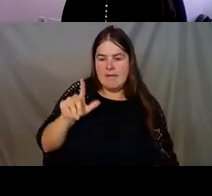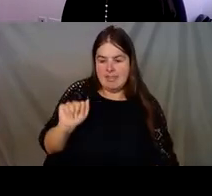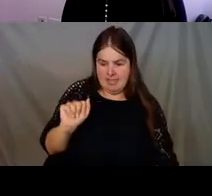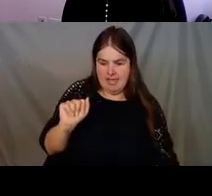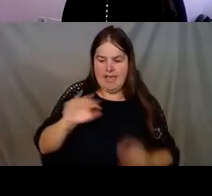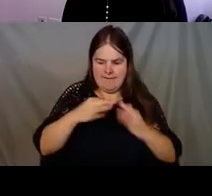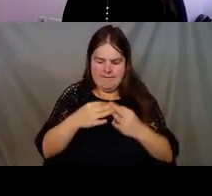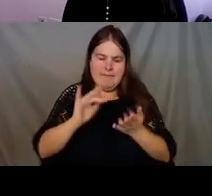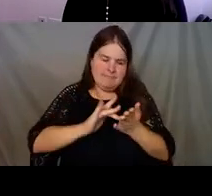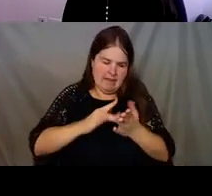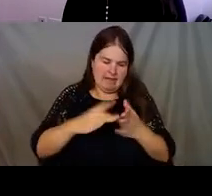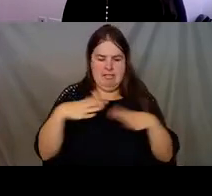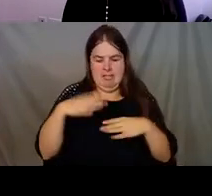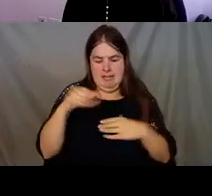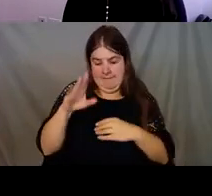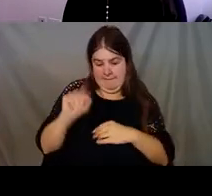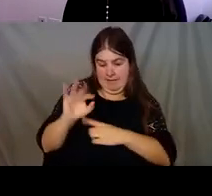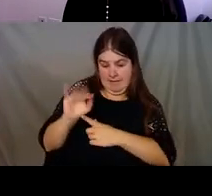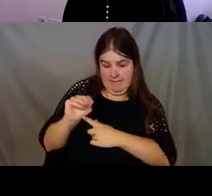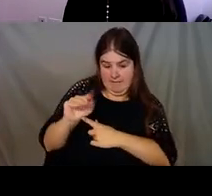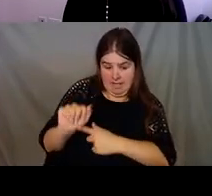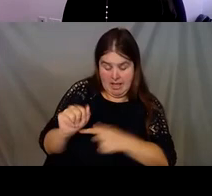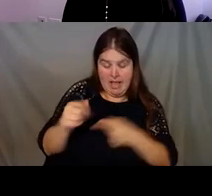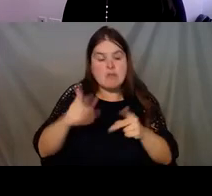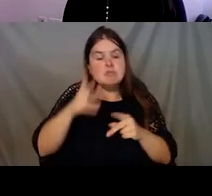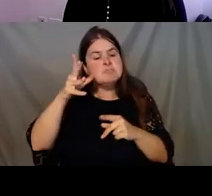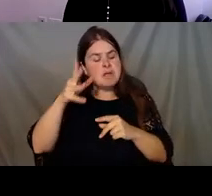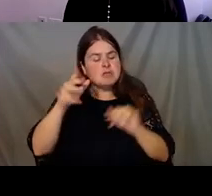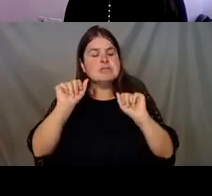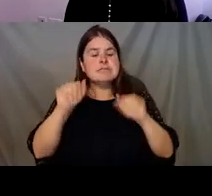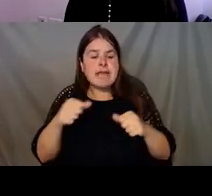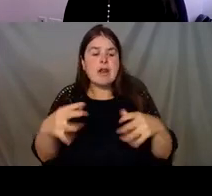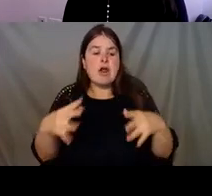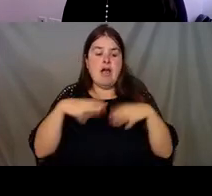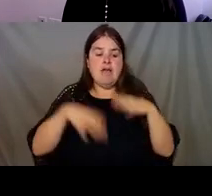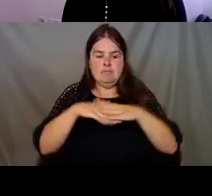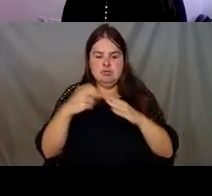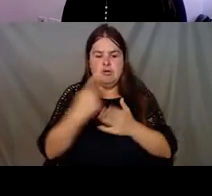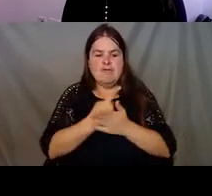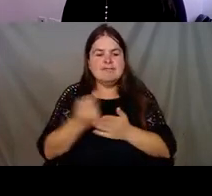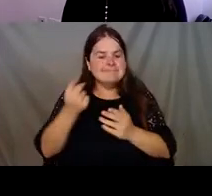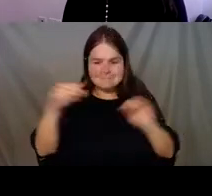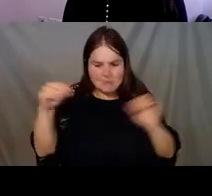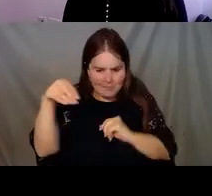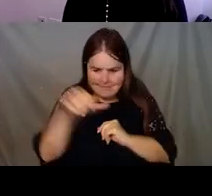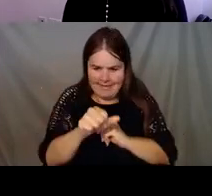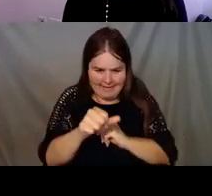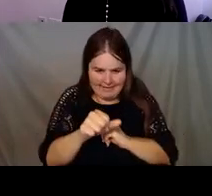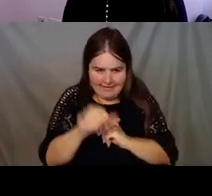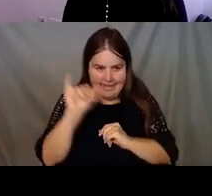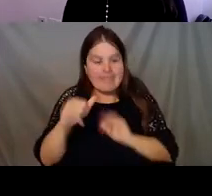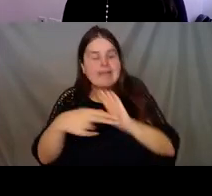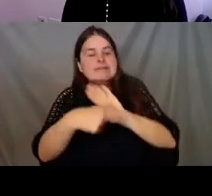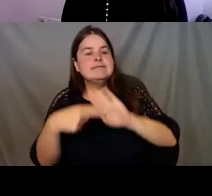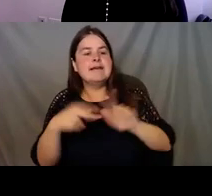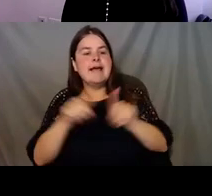or FMLA, allows mothers to take up to 12 weeks unpaid leave. And this is categorized as a disability,